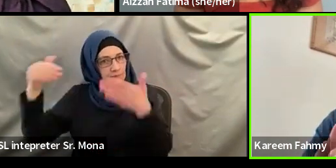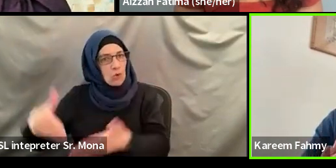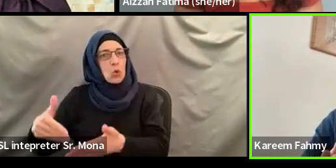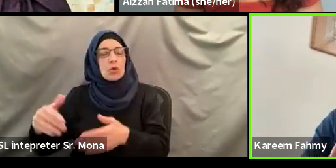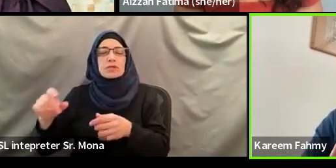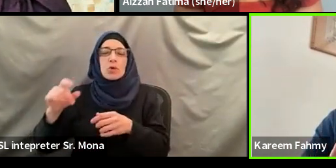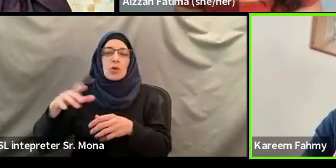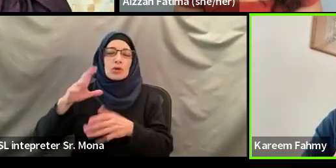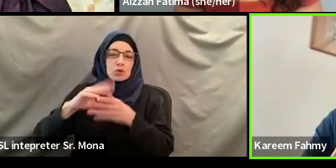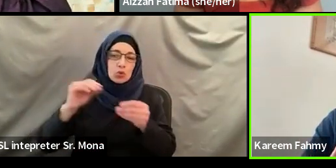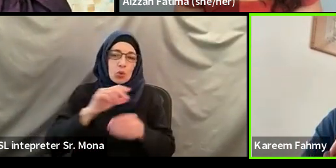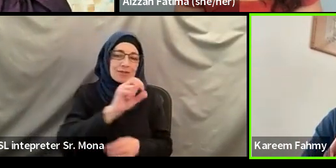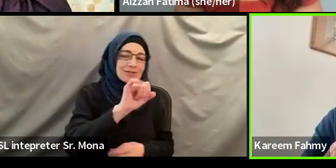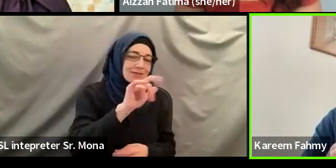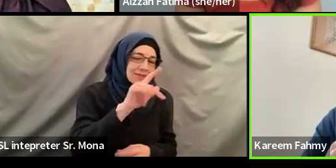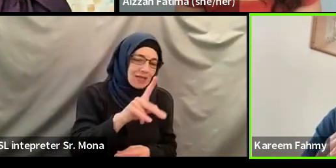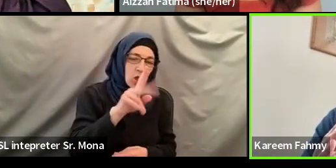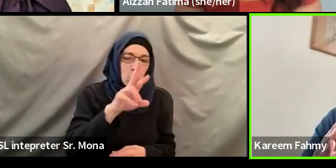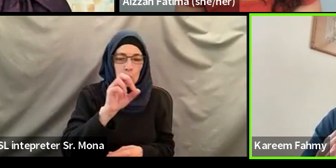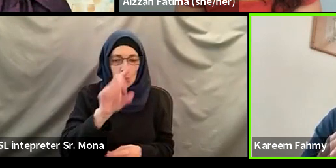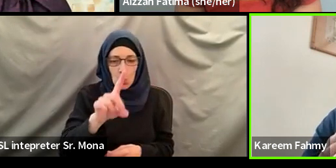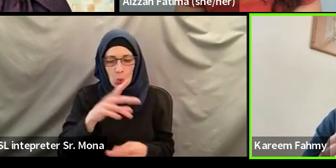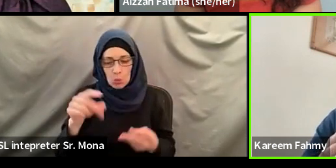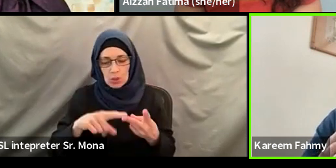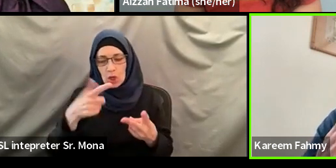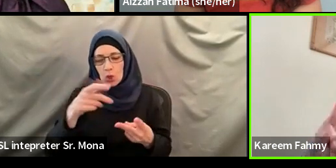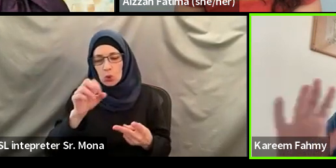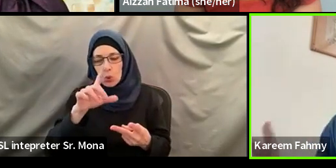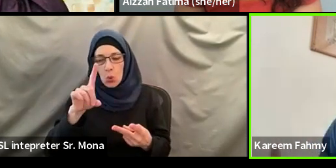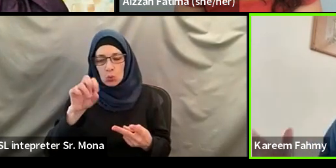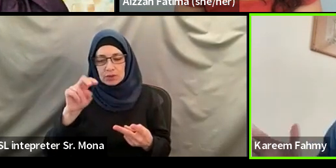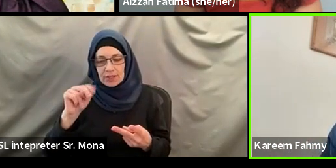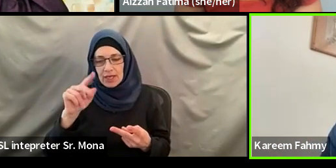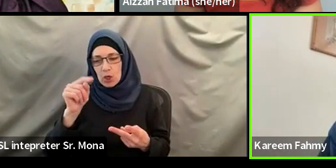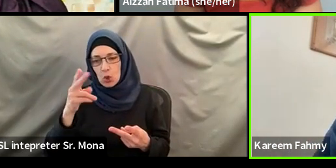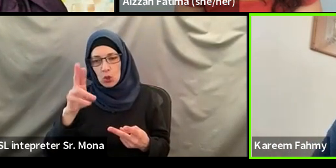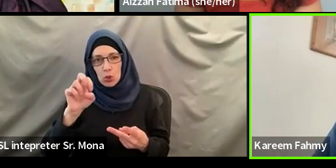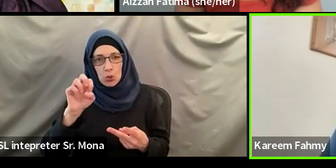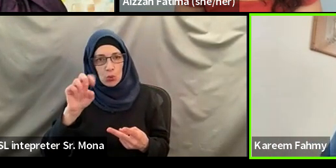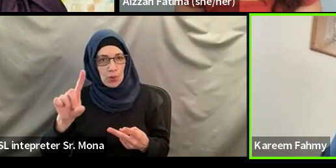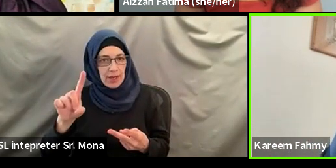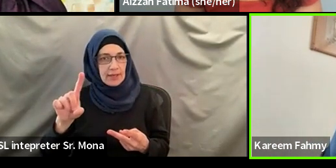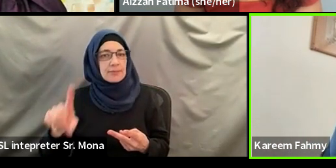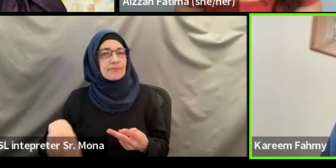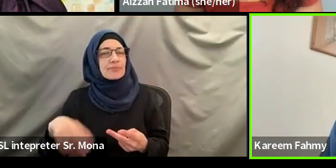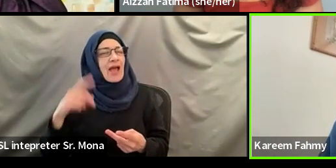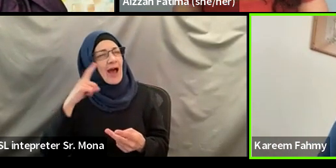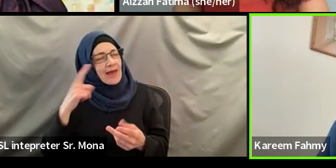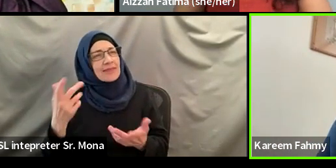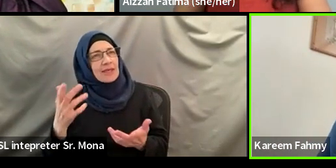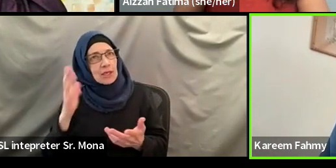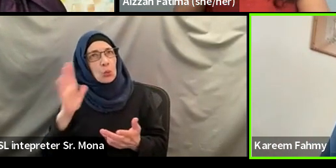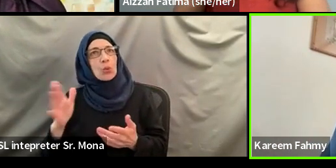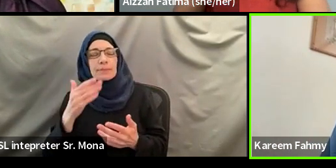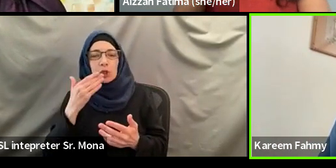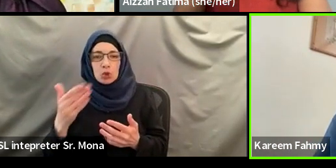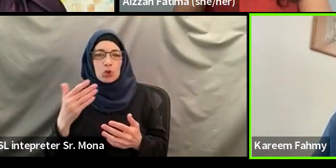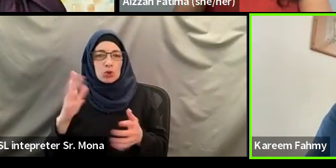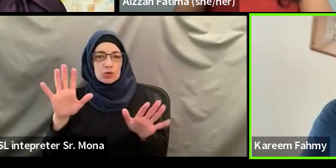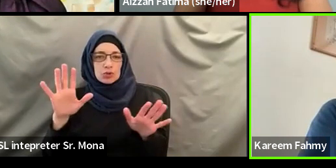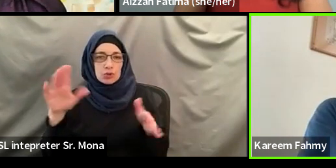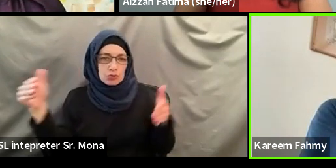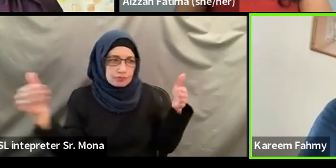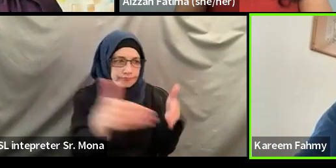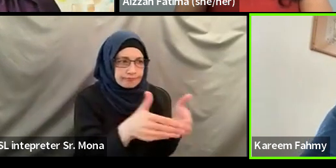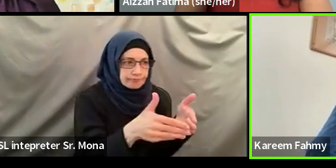Thread. Only because I think I think it would be good to sort of steer more people towards Manatma, which is